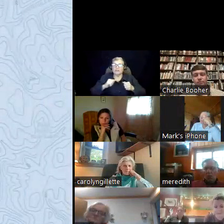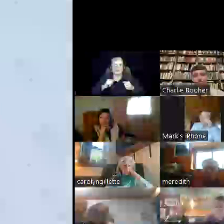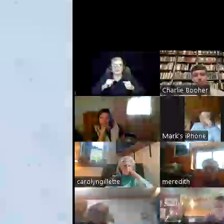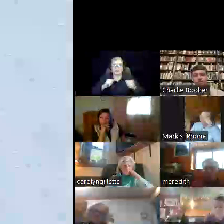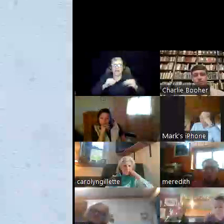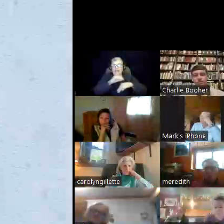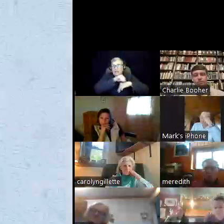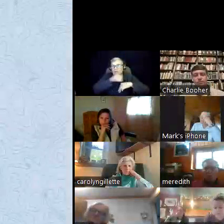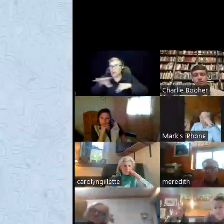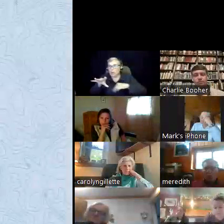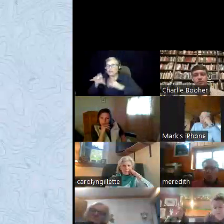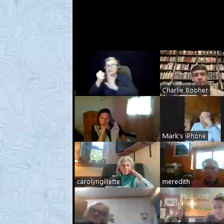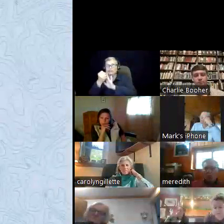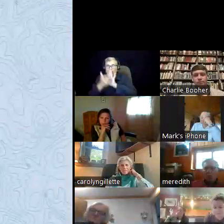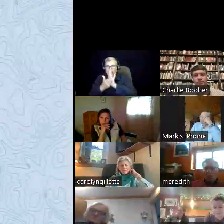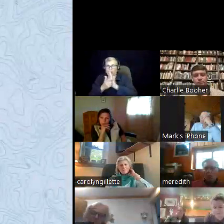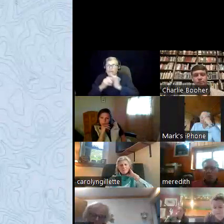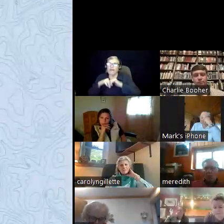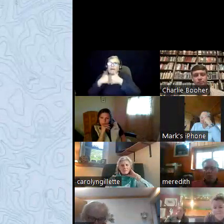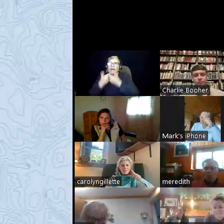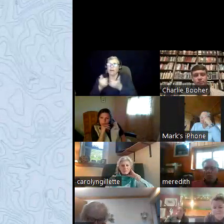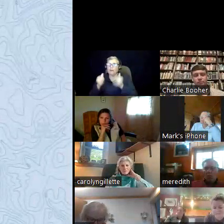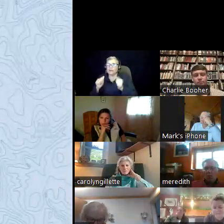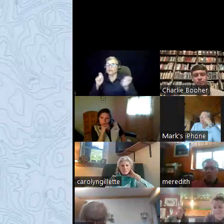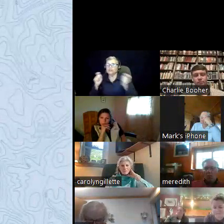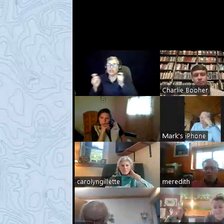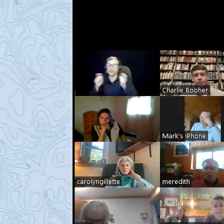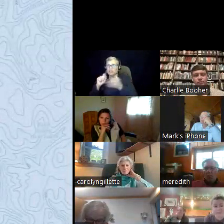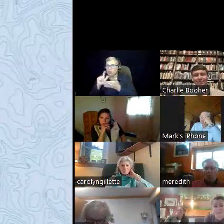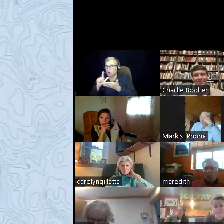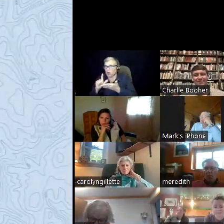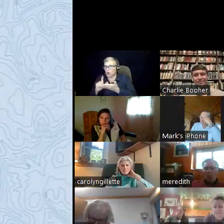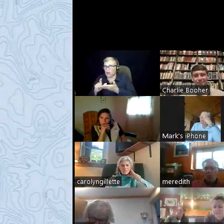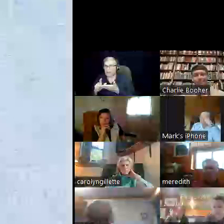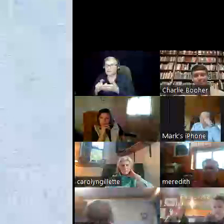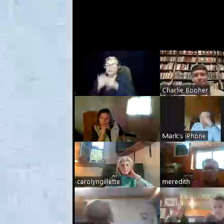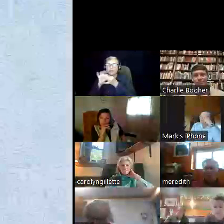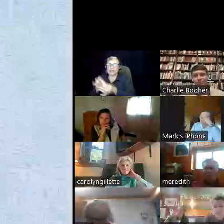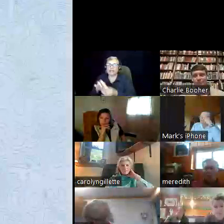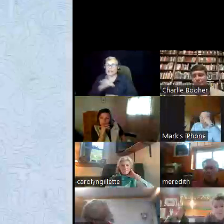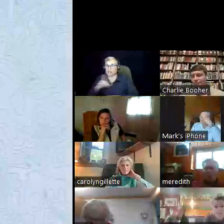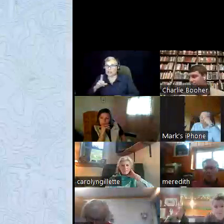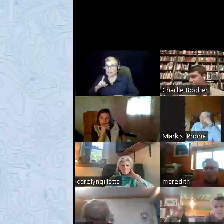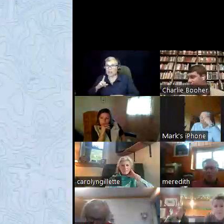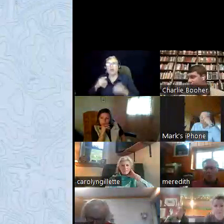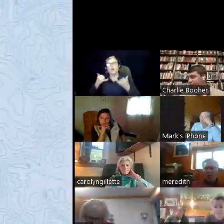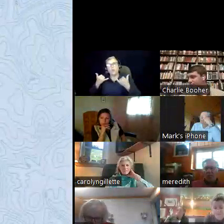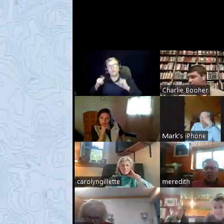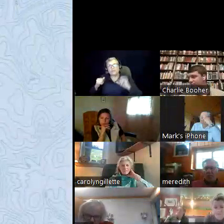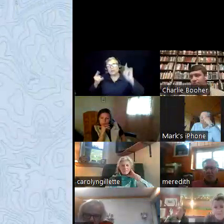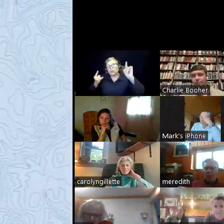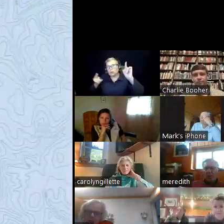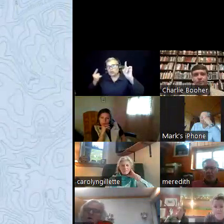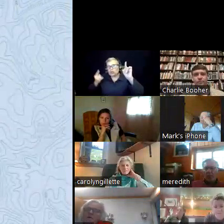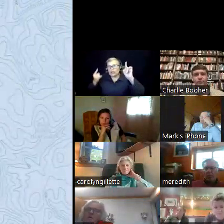statute and how we change our laws within you know, legislation. Part of what we're working towards is